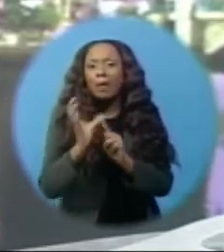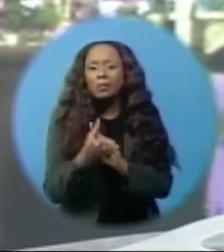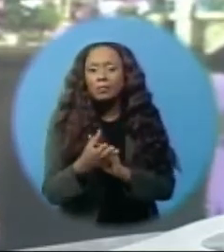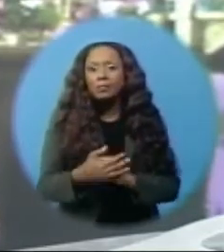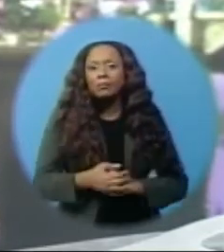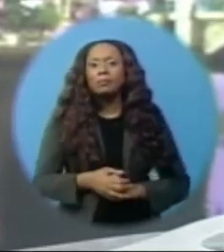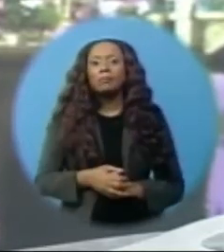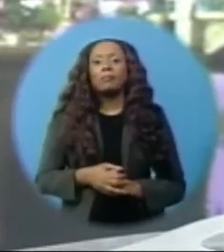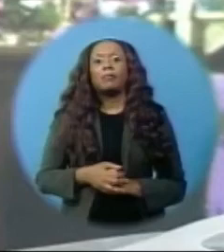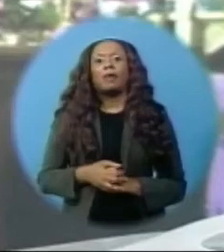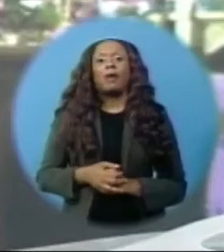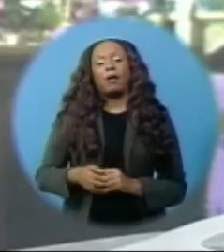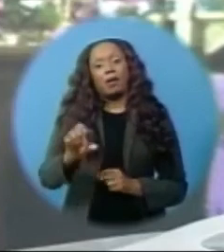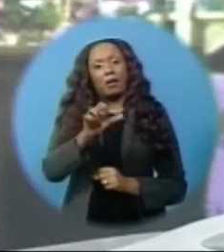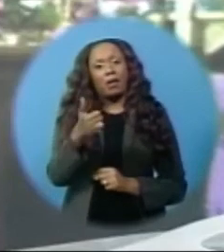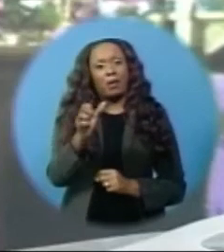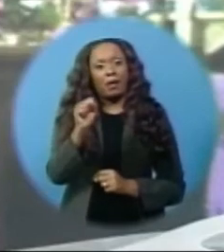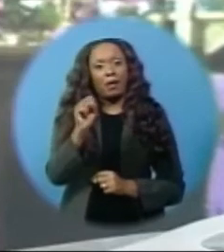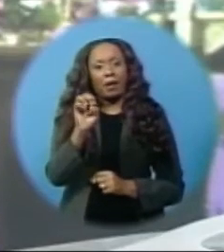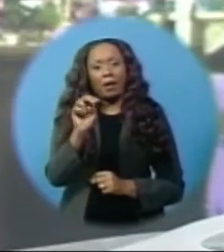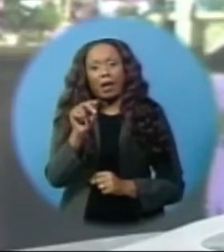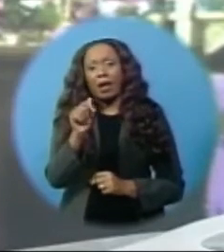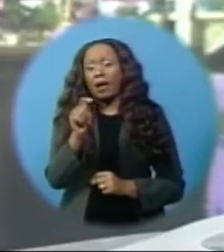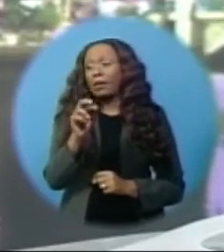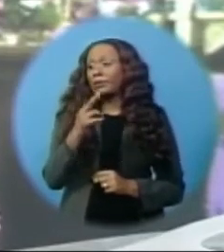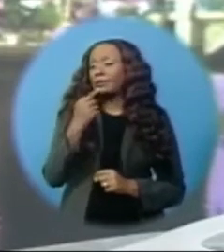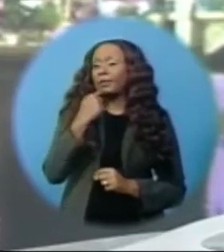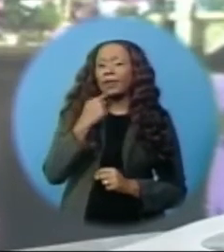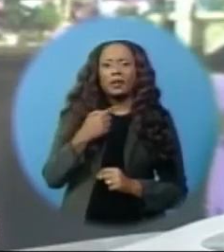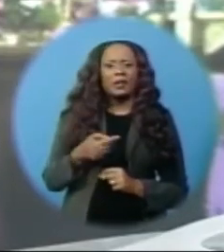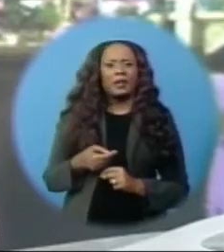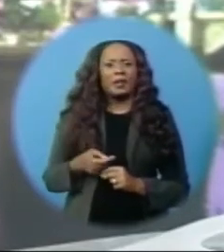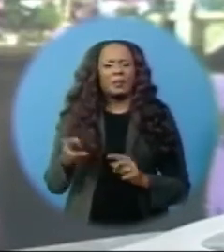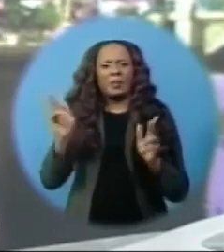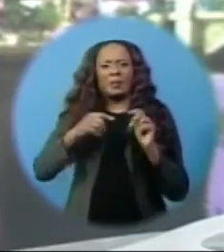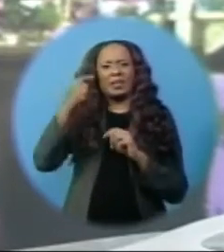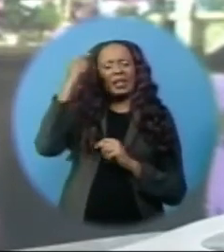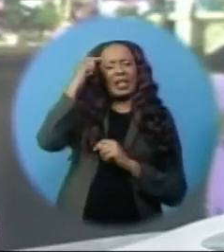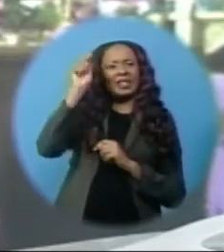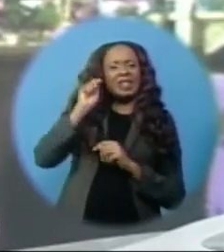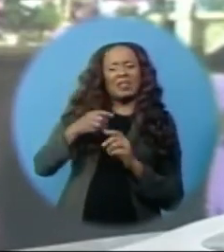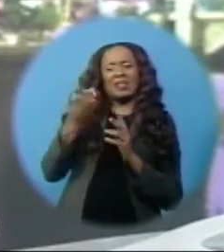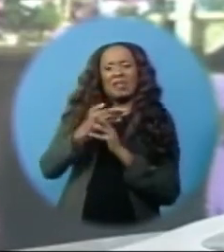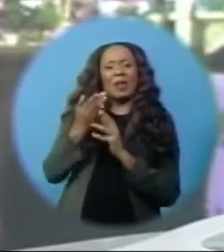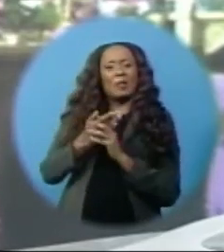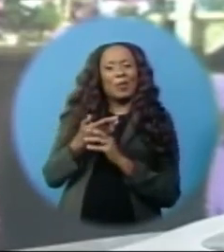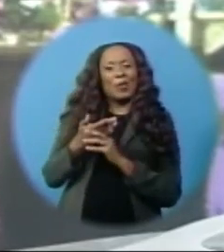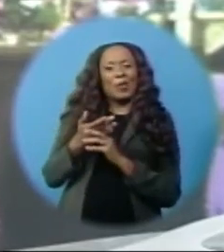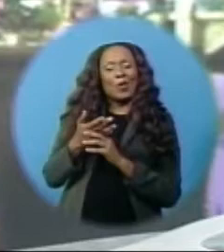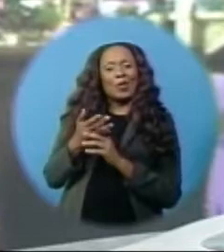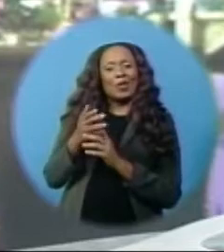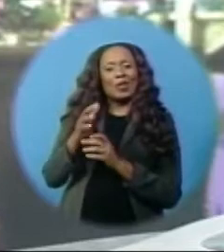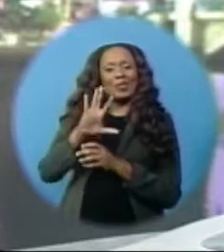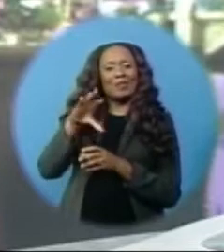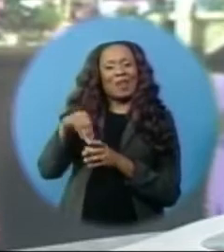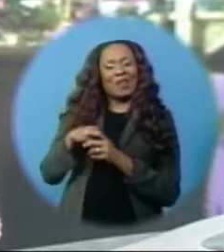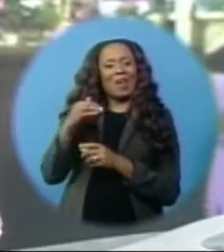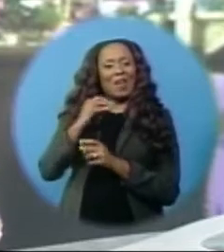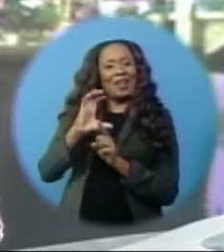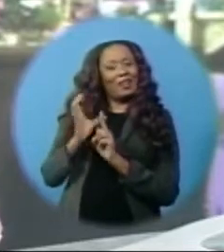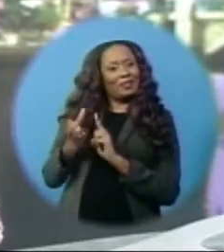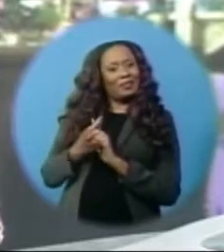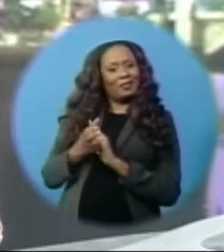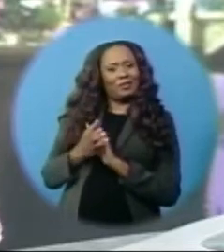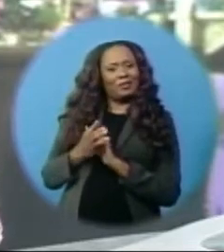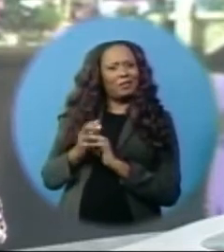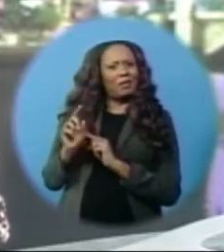de Pisa, who says the statement that sexual harassment is part of the island's culture shows how entrenched the practice is